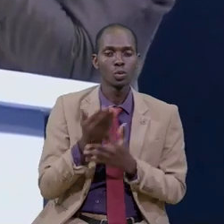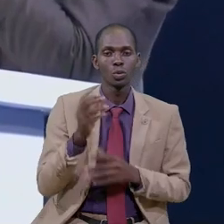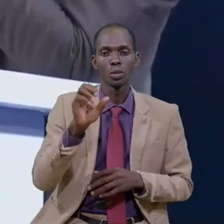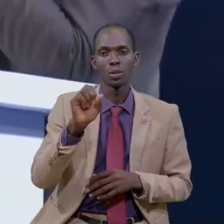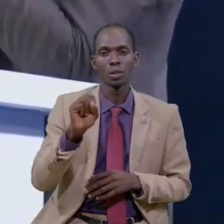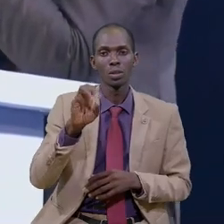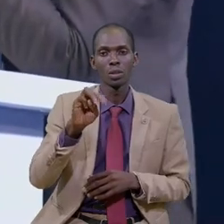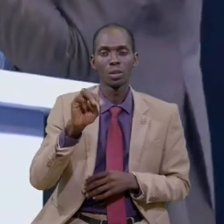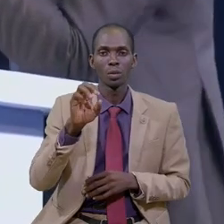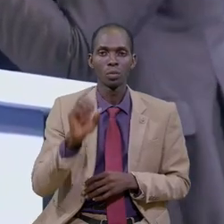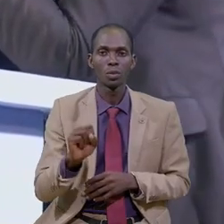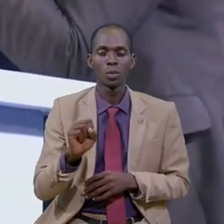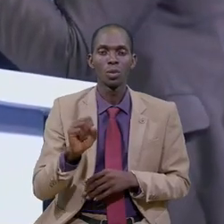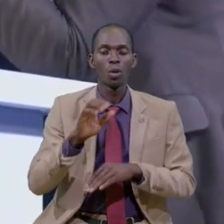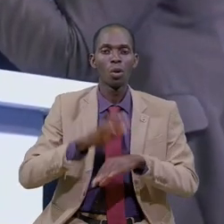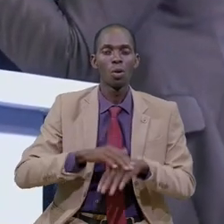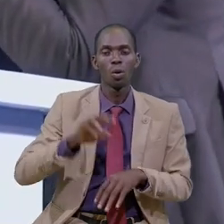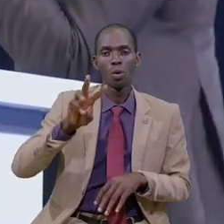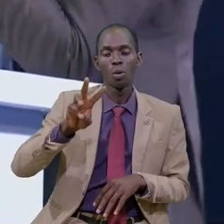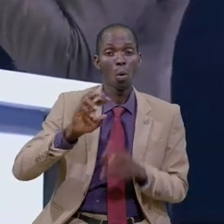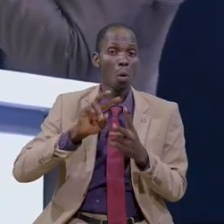SMS or WhatsApp to